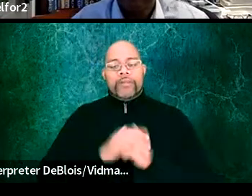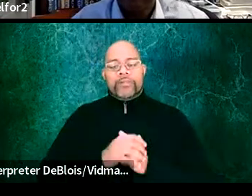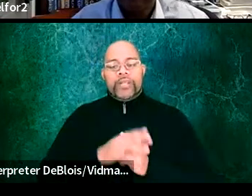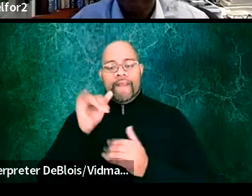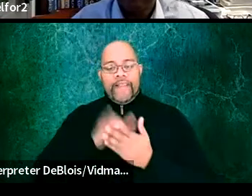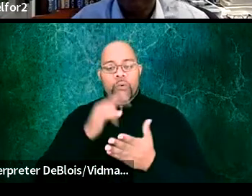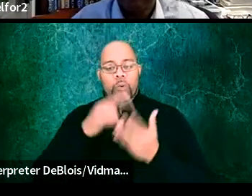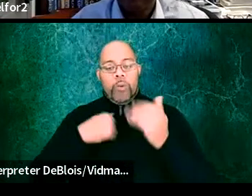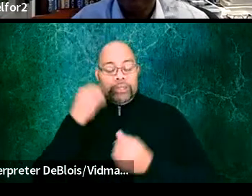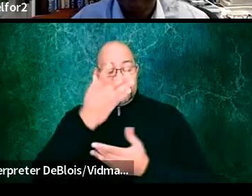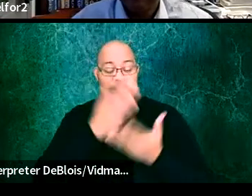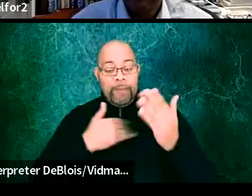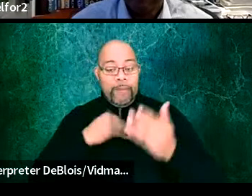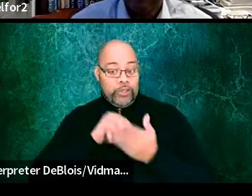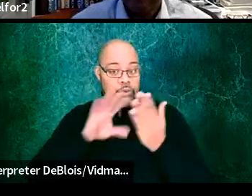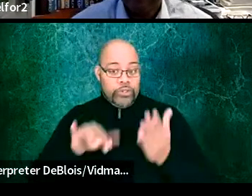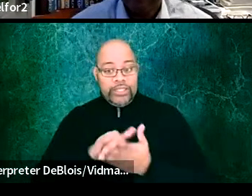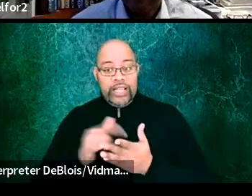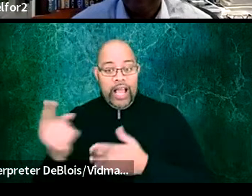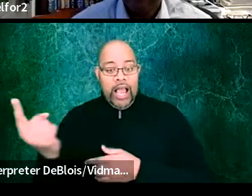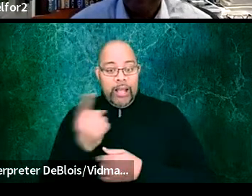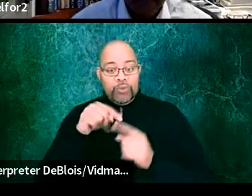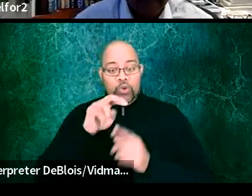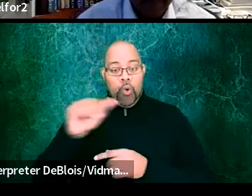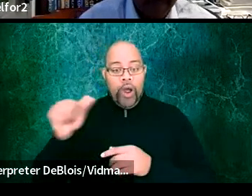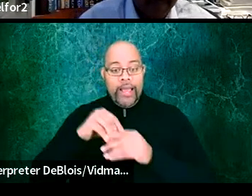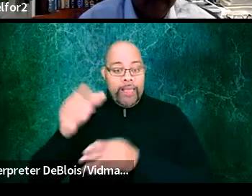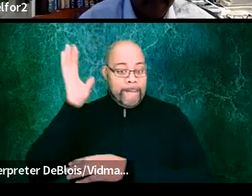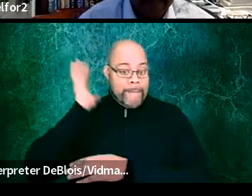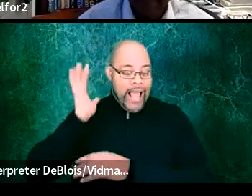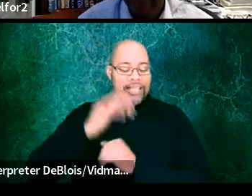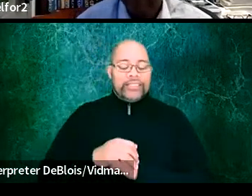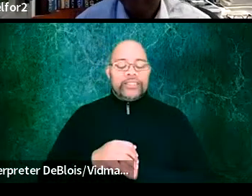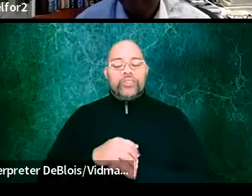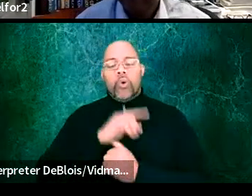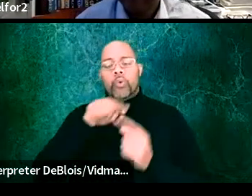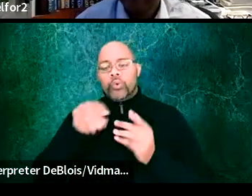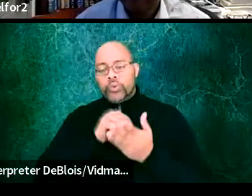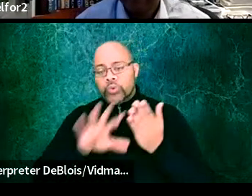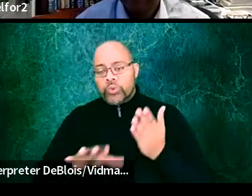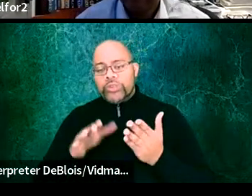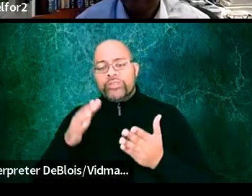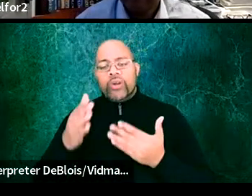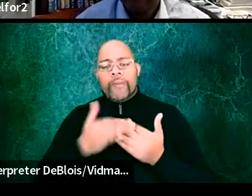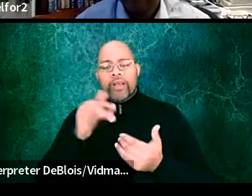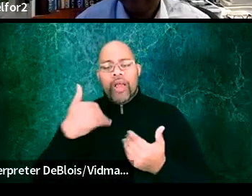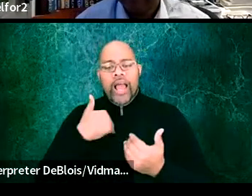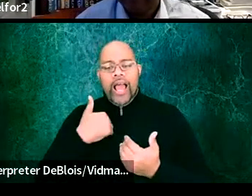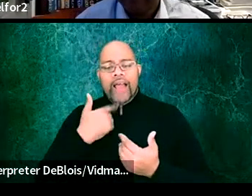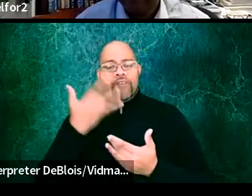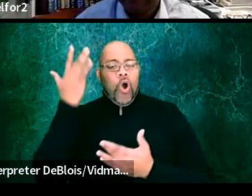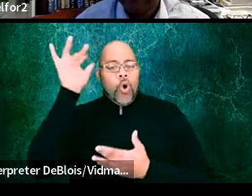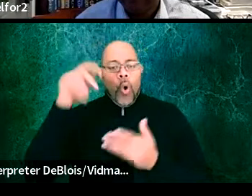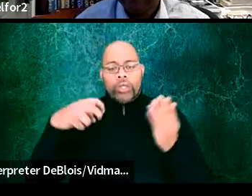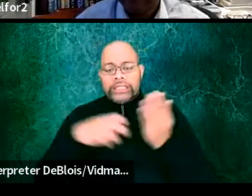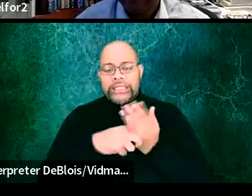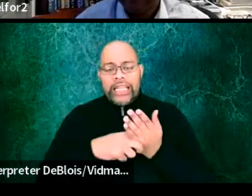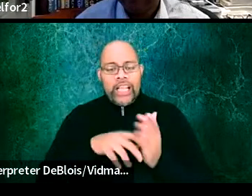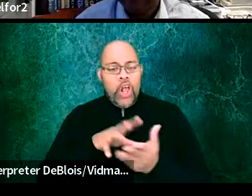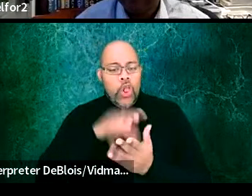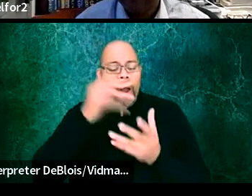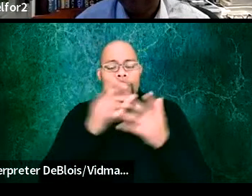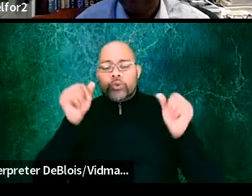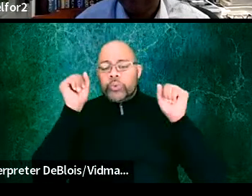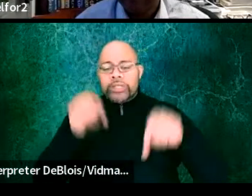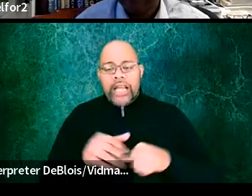this is what I would tell some of my students that would come to NOAA in the past, is that when you're a student, it's kind of like you have a golden ticket to like learn as much